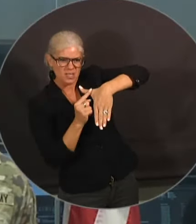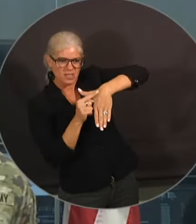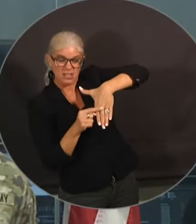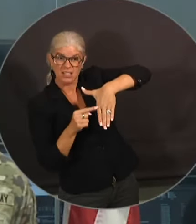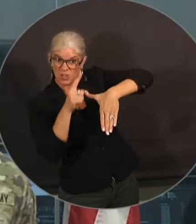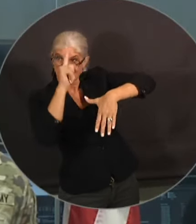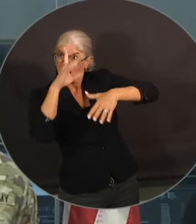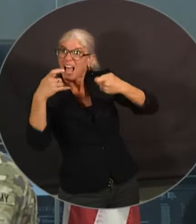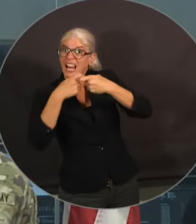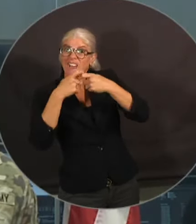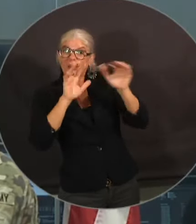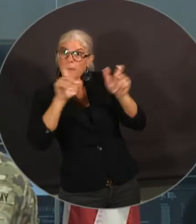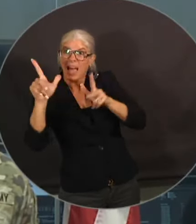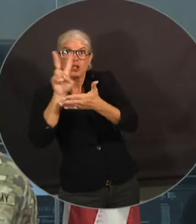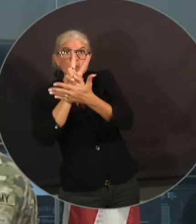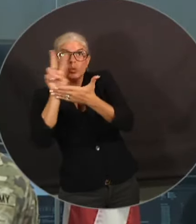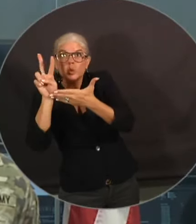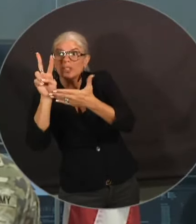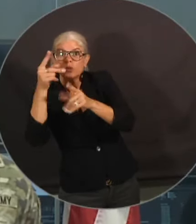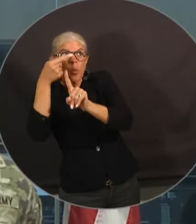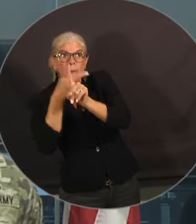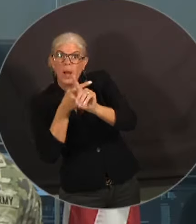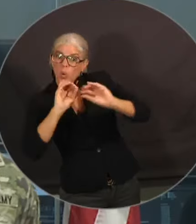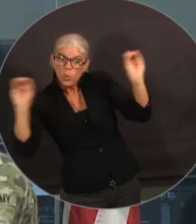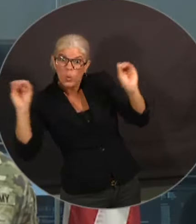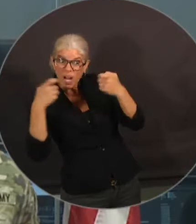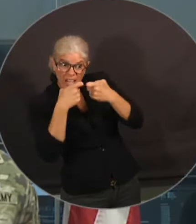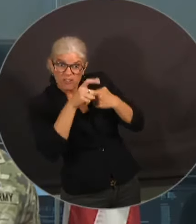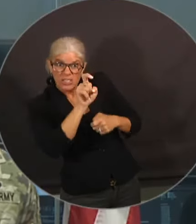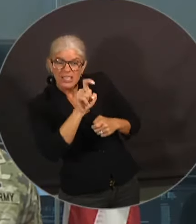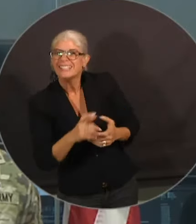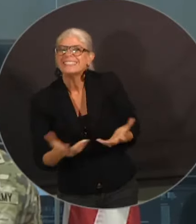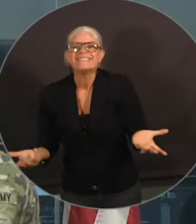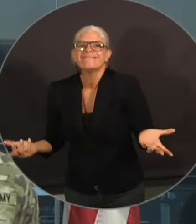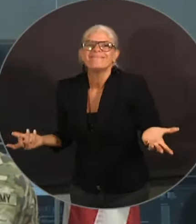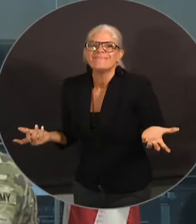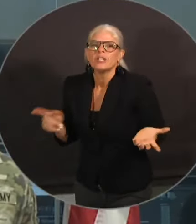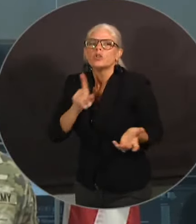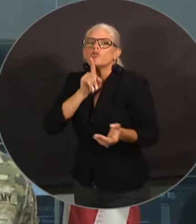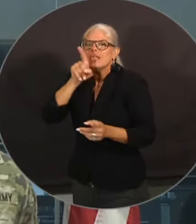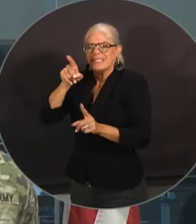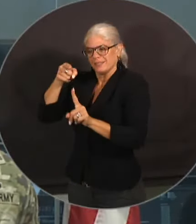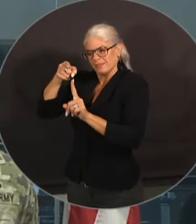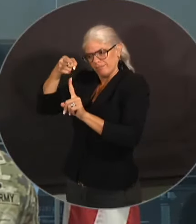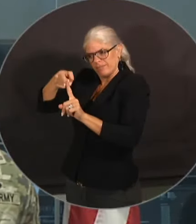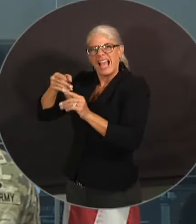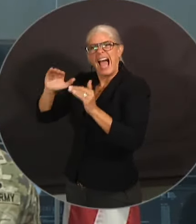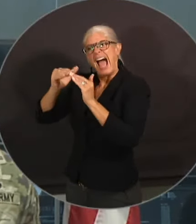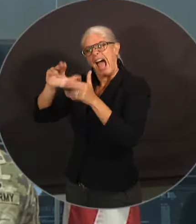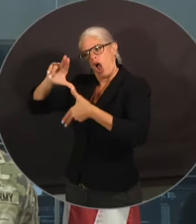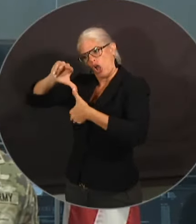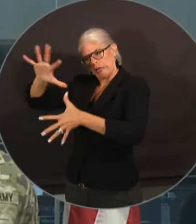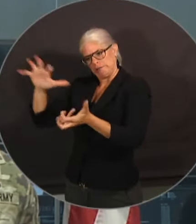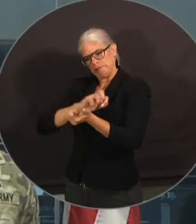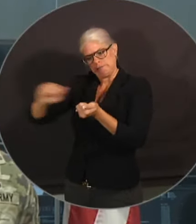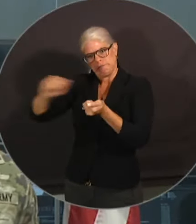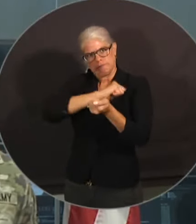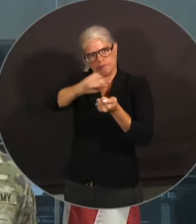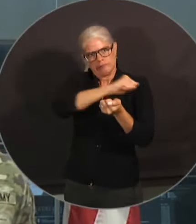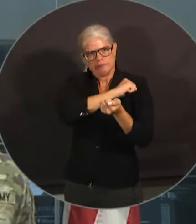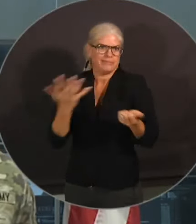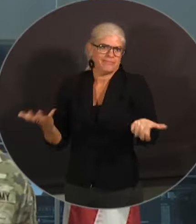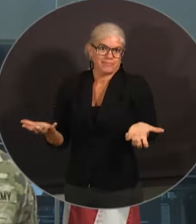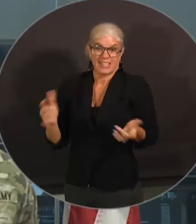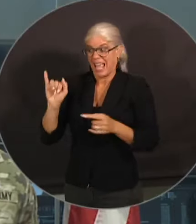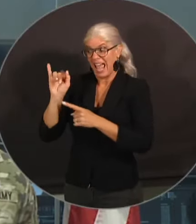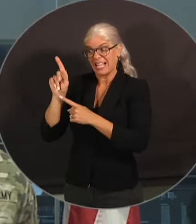maybe without power? I mean, just well, a lot of times it just depends on the extent of the damage. I mean, we had Idalia. We had that was the fastest restoration from